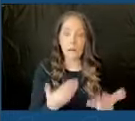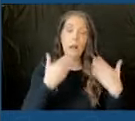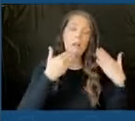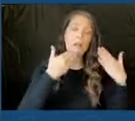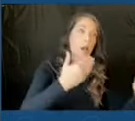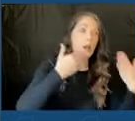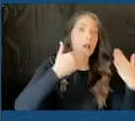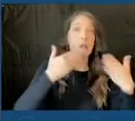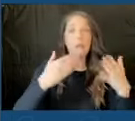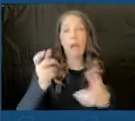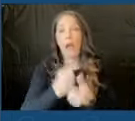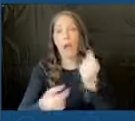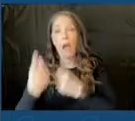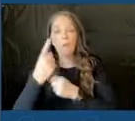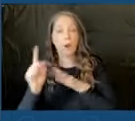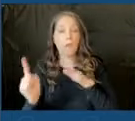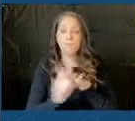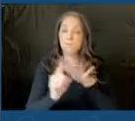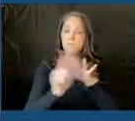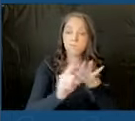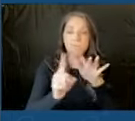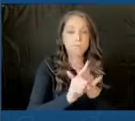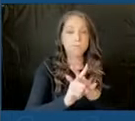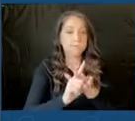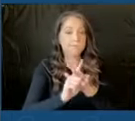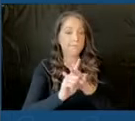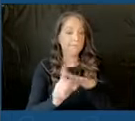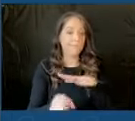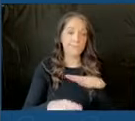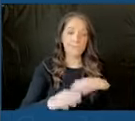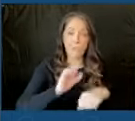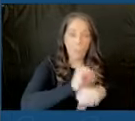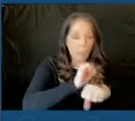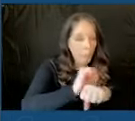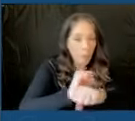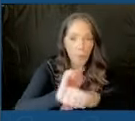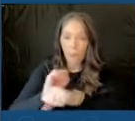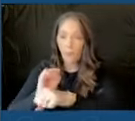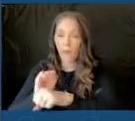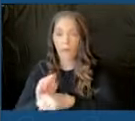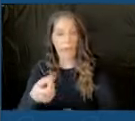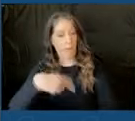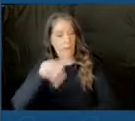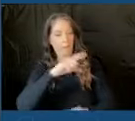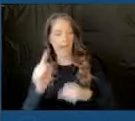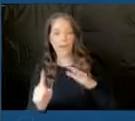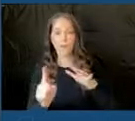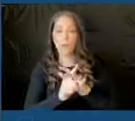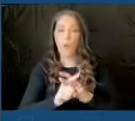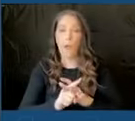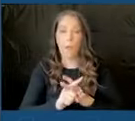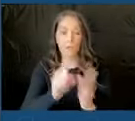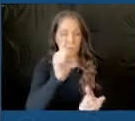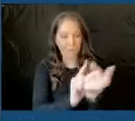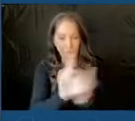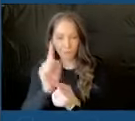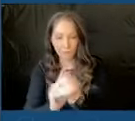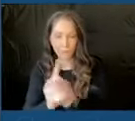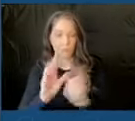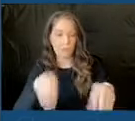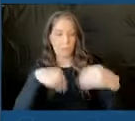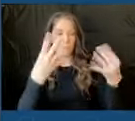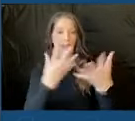day when many people were able to zoom into life, zoom into their jobs, and they showed up and were providing life-saving health care. And so